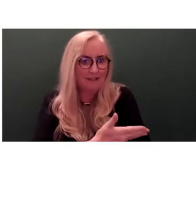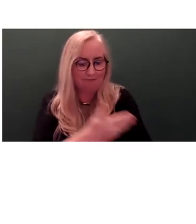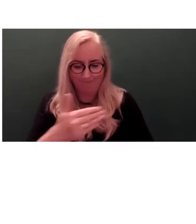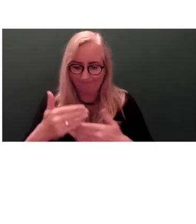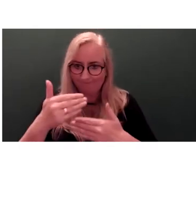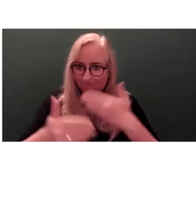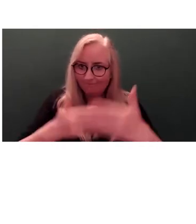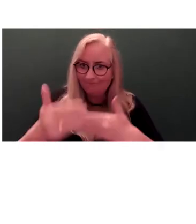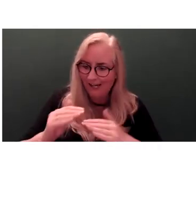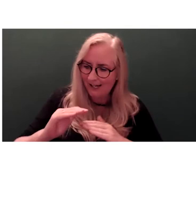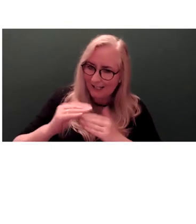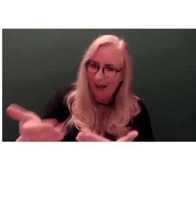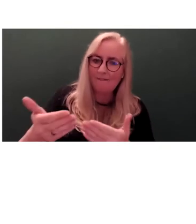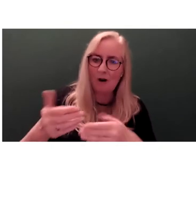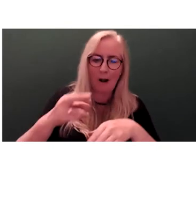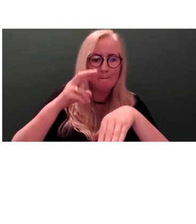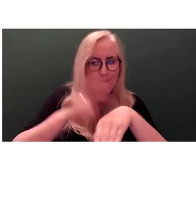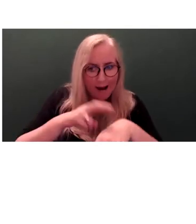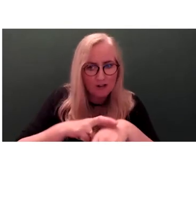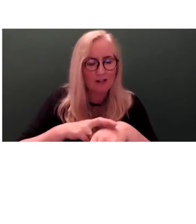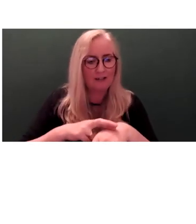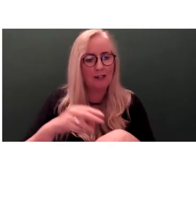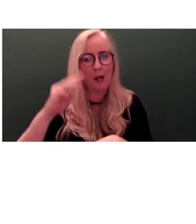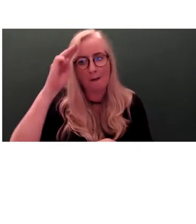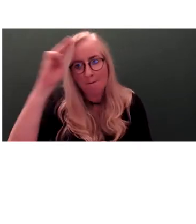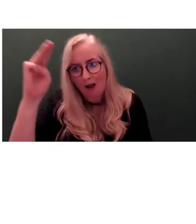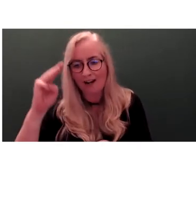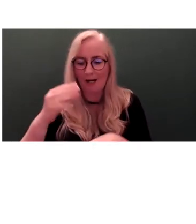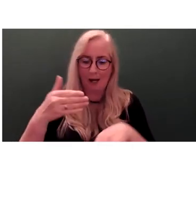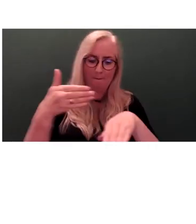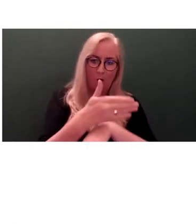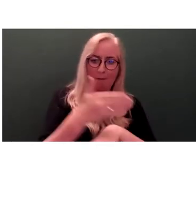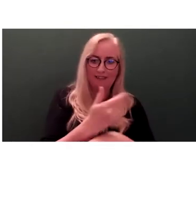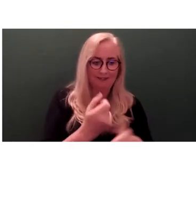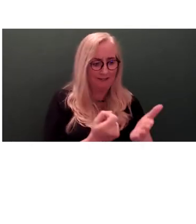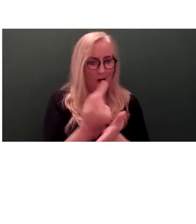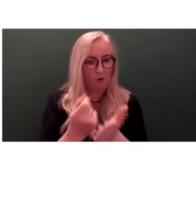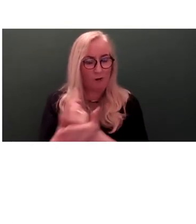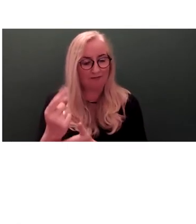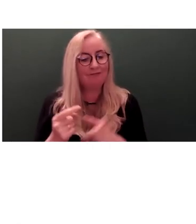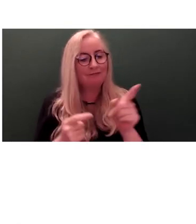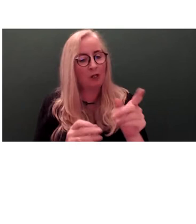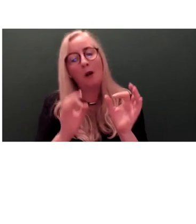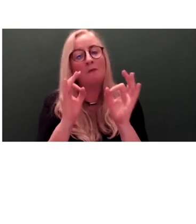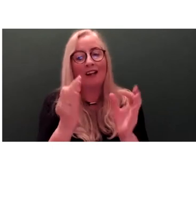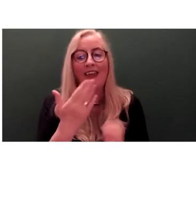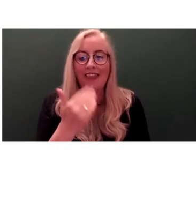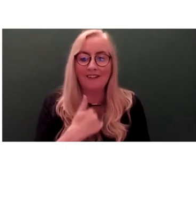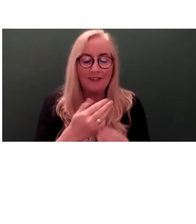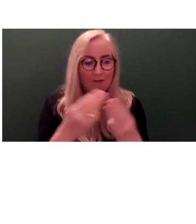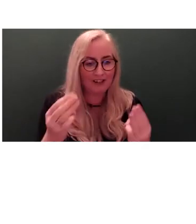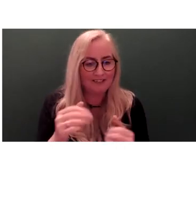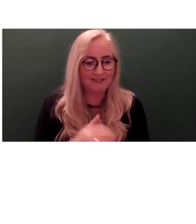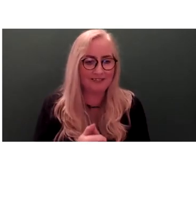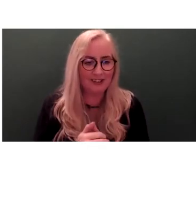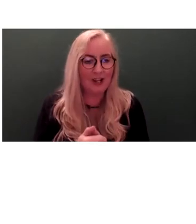into delivering on better employer employment outcomes. Brilliant, thank you, Andrew.